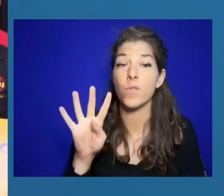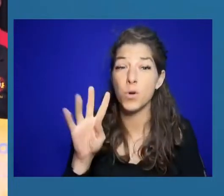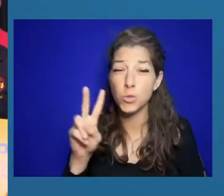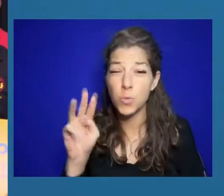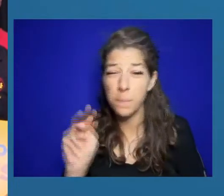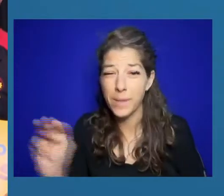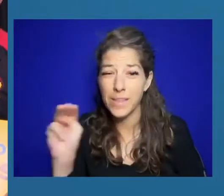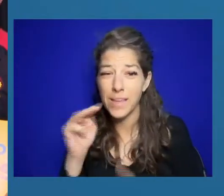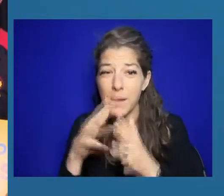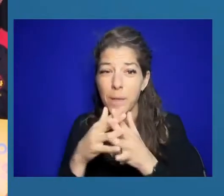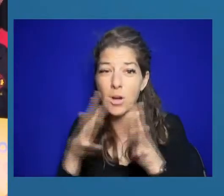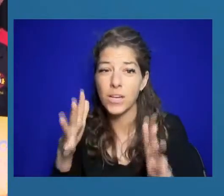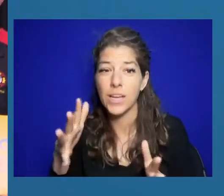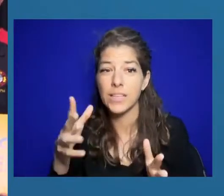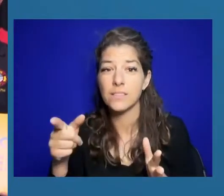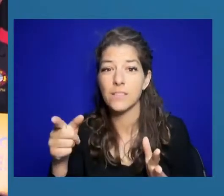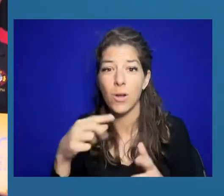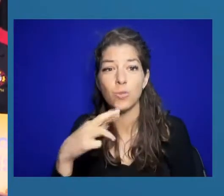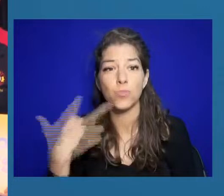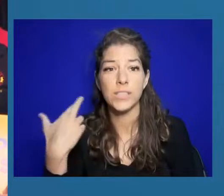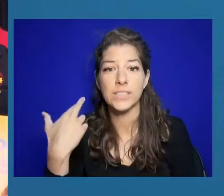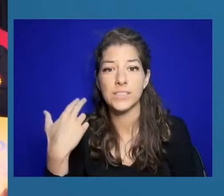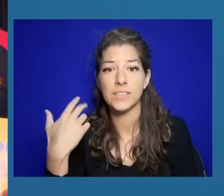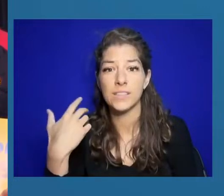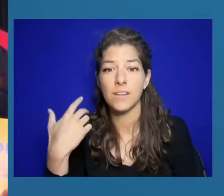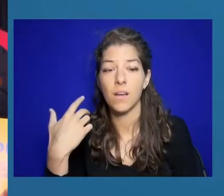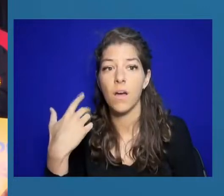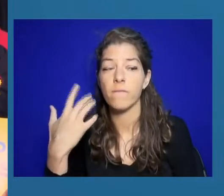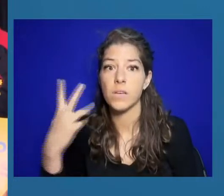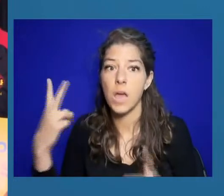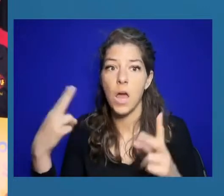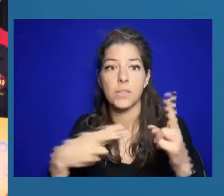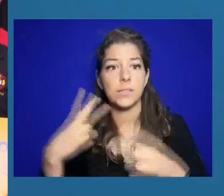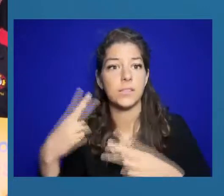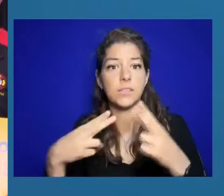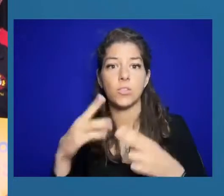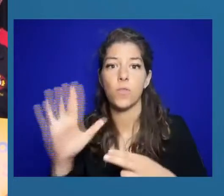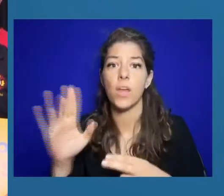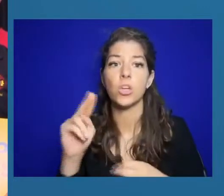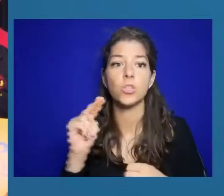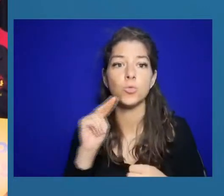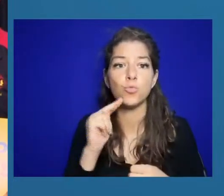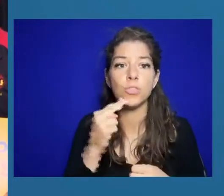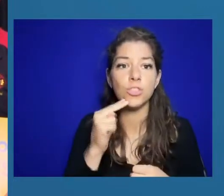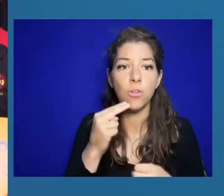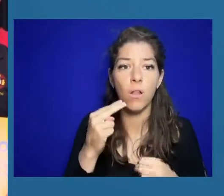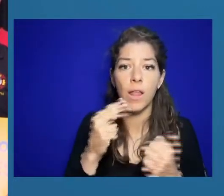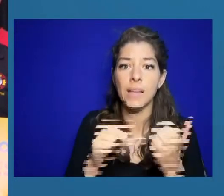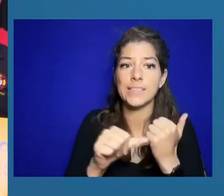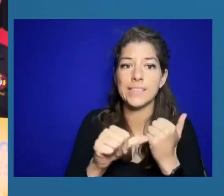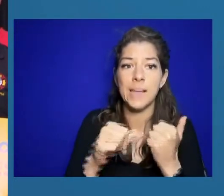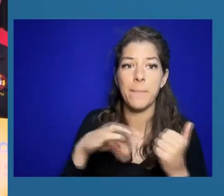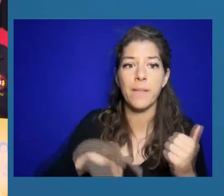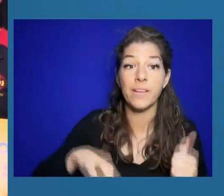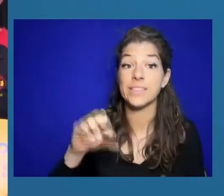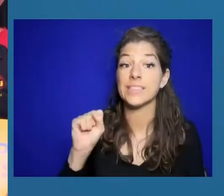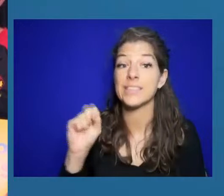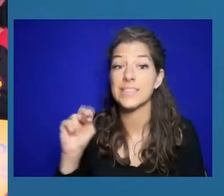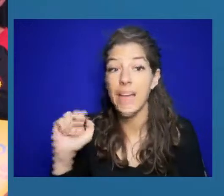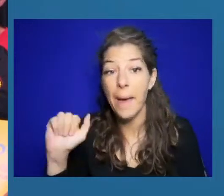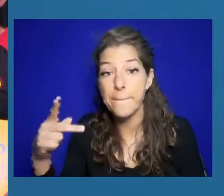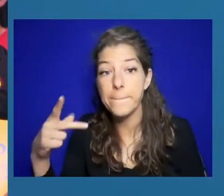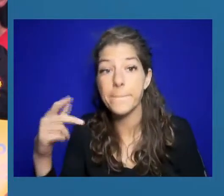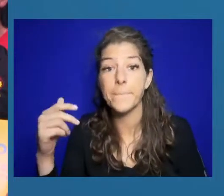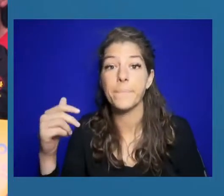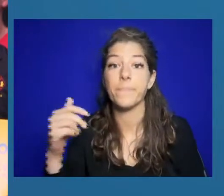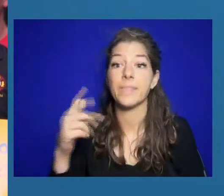Americans are at risk of cuts to their nutritional assistance benefits, SNAP benefits, that keep our